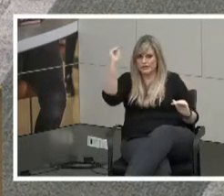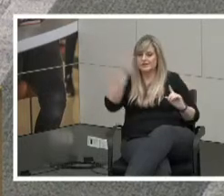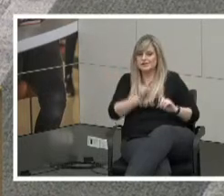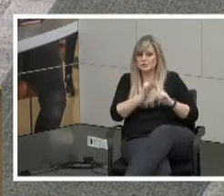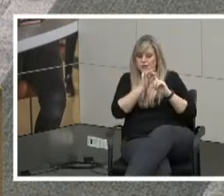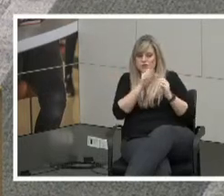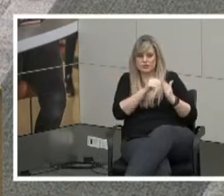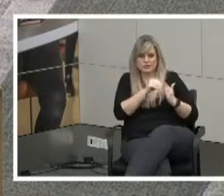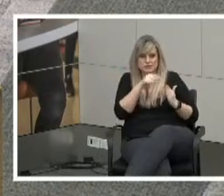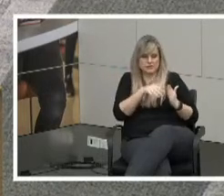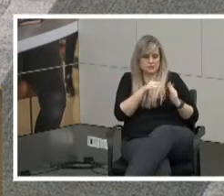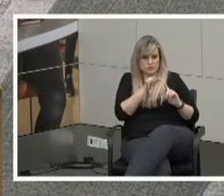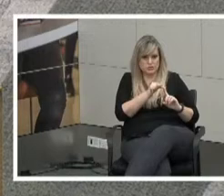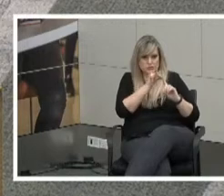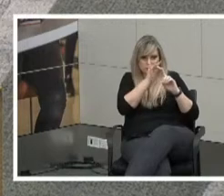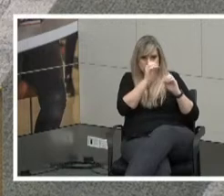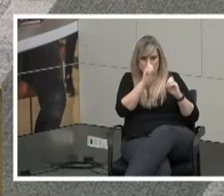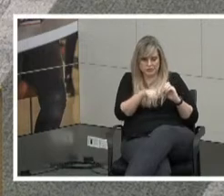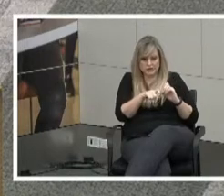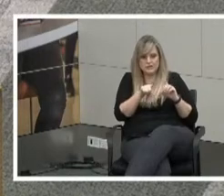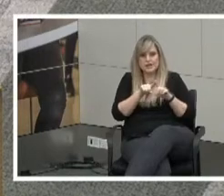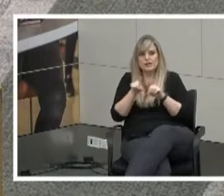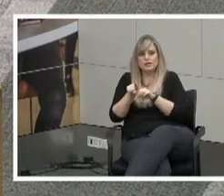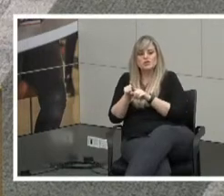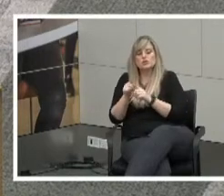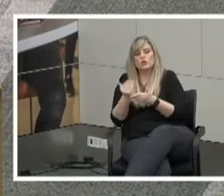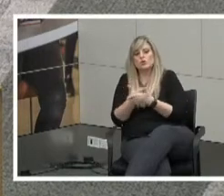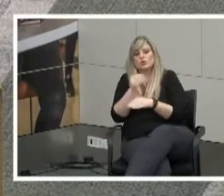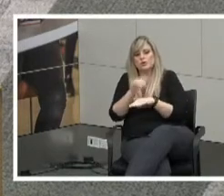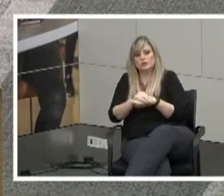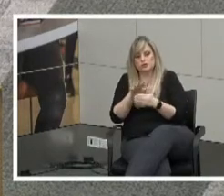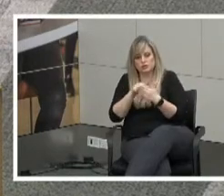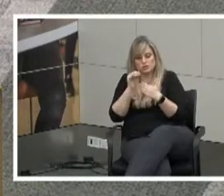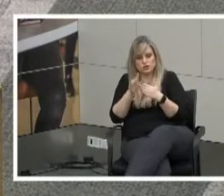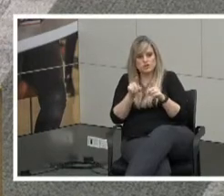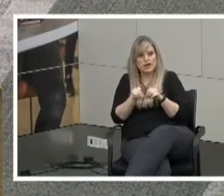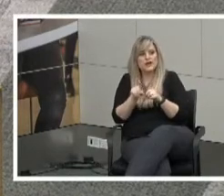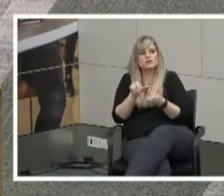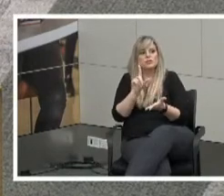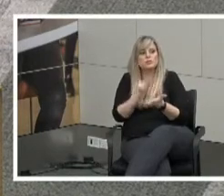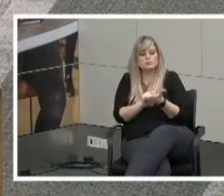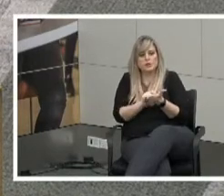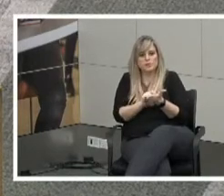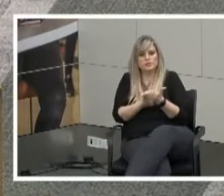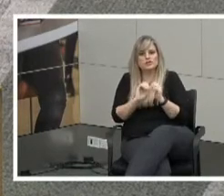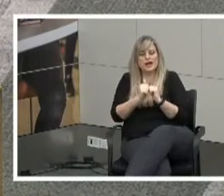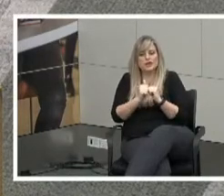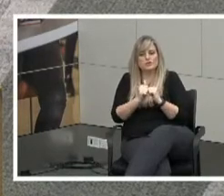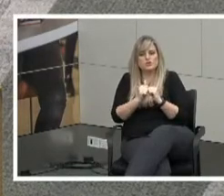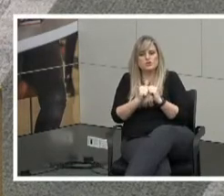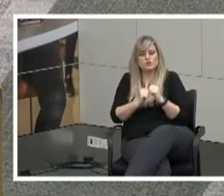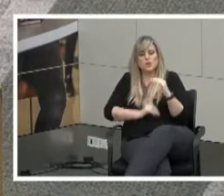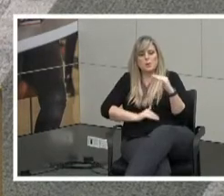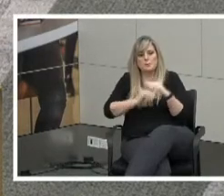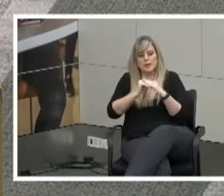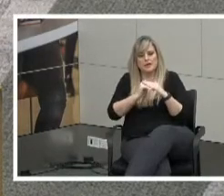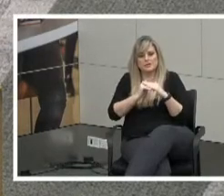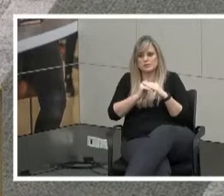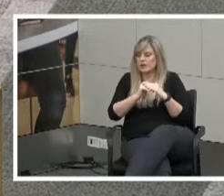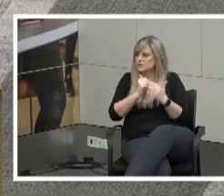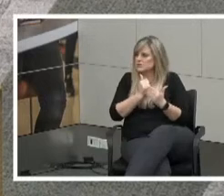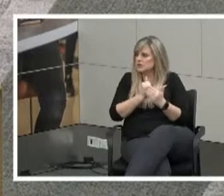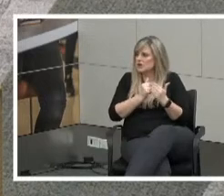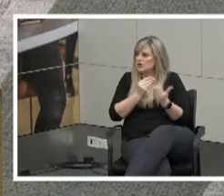bilingual students I respectfully ask the district to publish an analysis of how to maximize the ccmr outcomes bonus funding with the